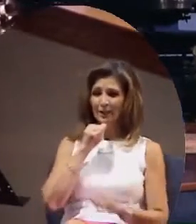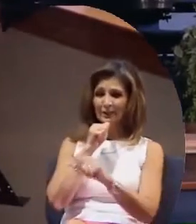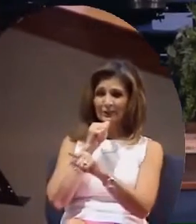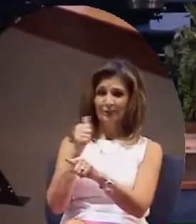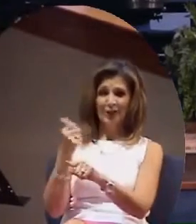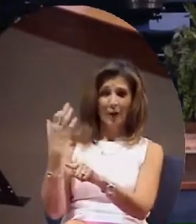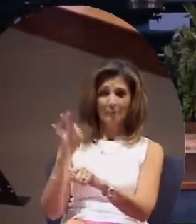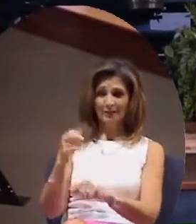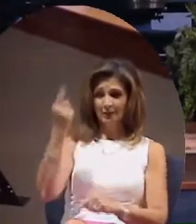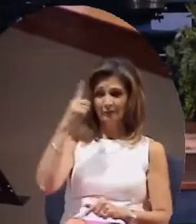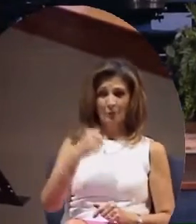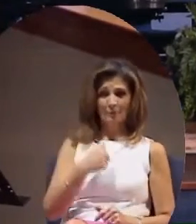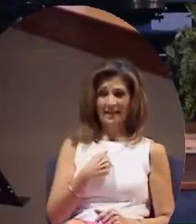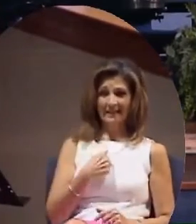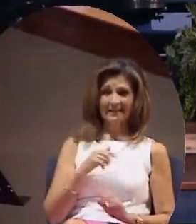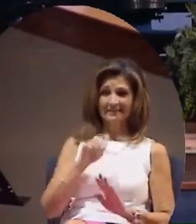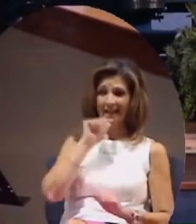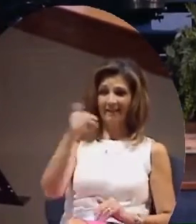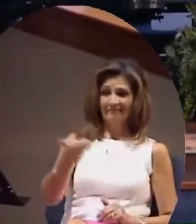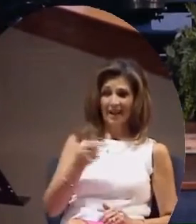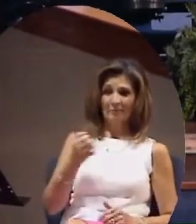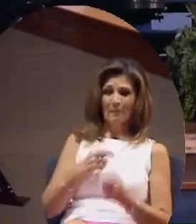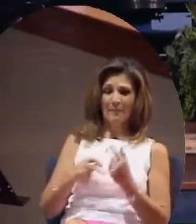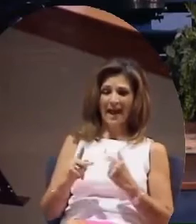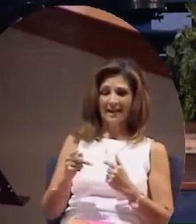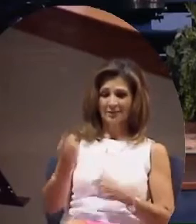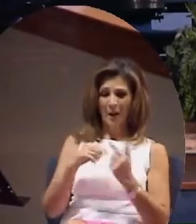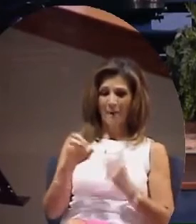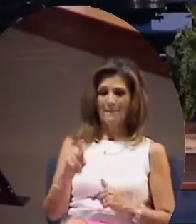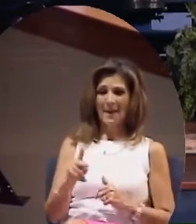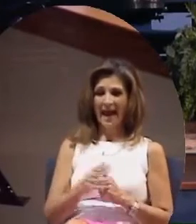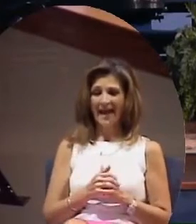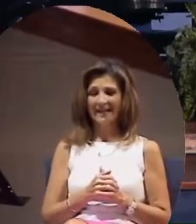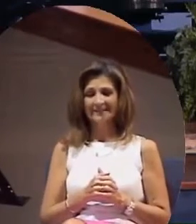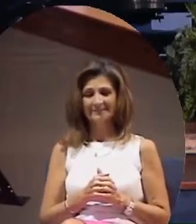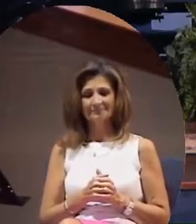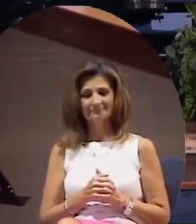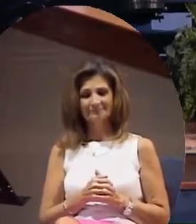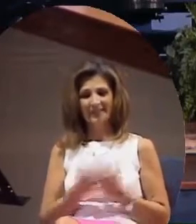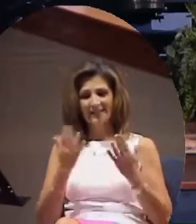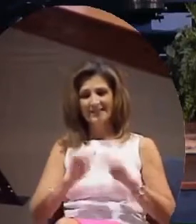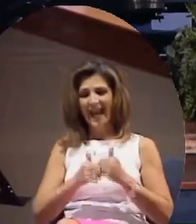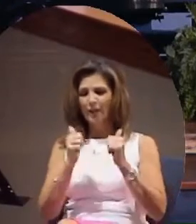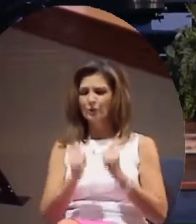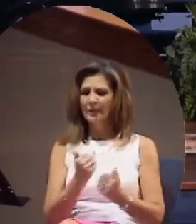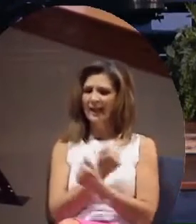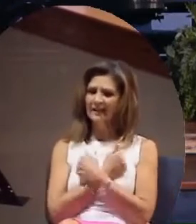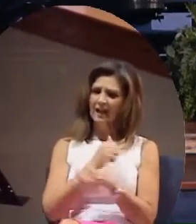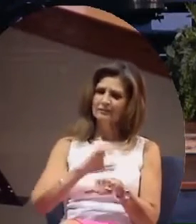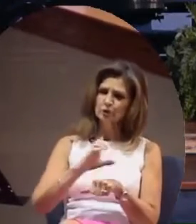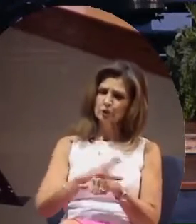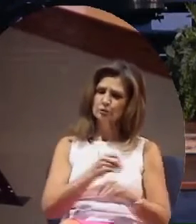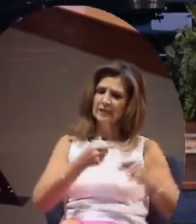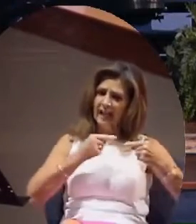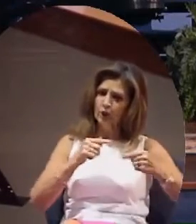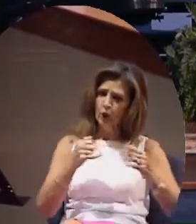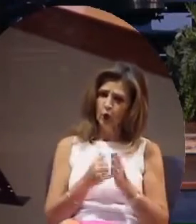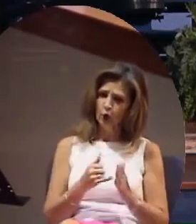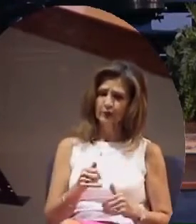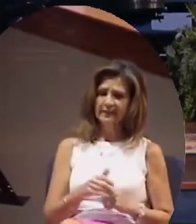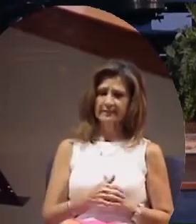he's never preached in our place again. Yes. Amen. Yes. Amen. I'm telling you, I don't see how you can love the church and harm it.